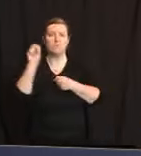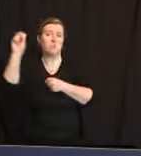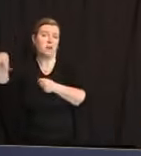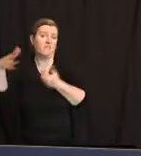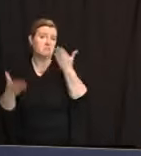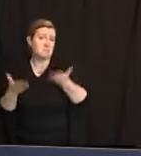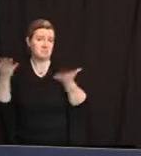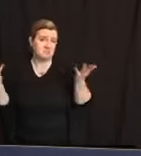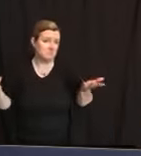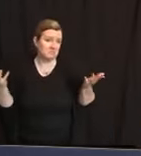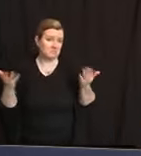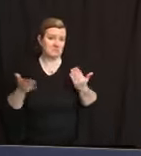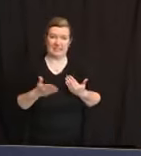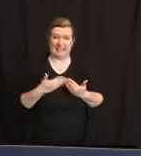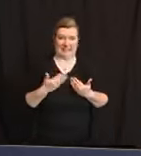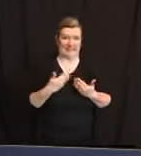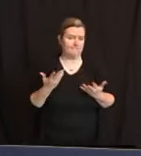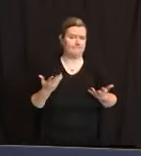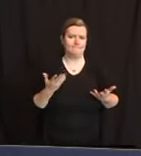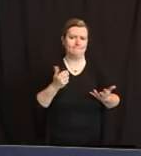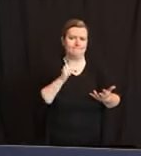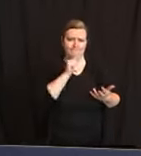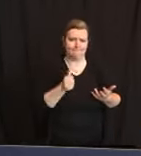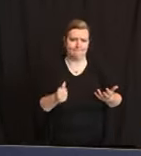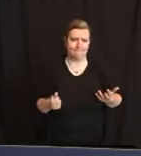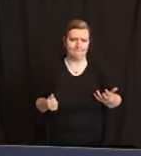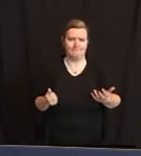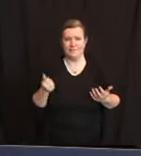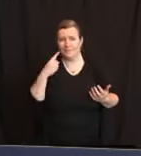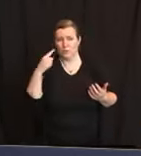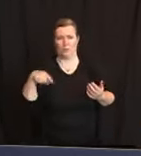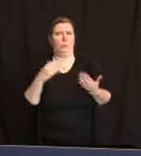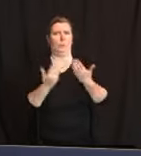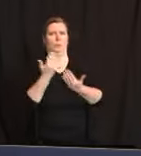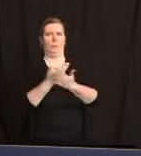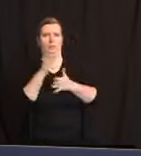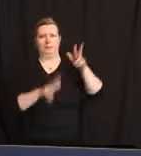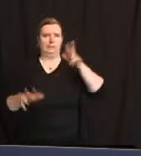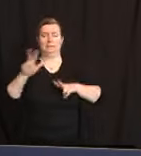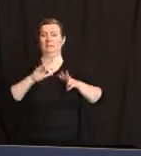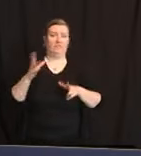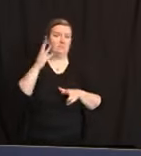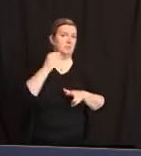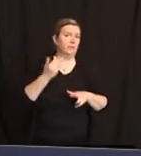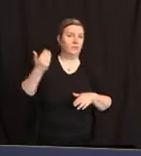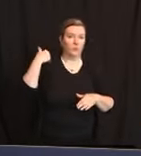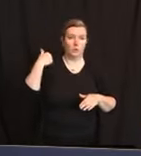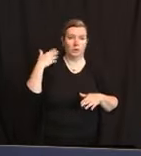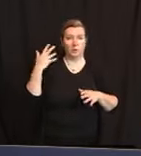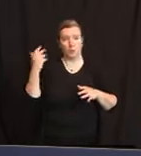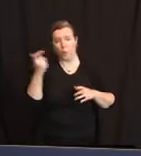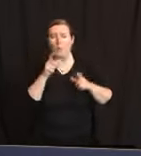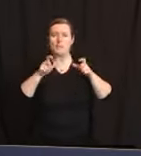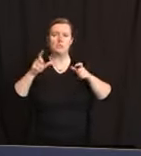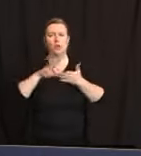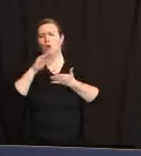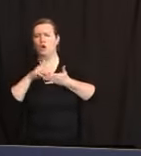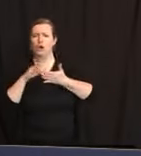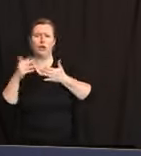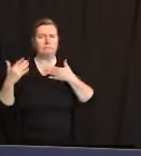going to be anything like they've ever experienced before. But we're all learning something new, and we're all doing things in a different